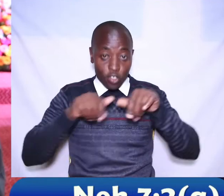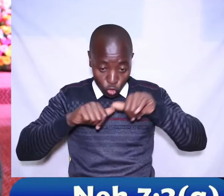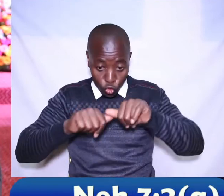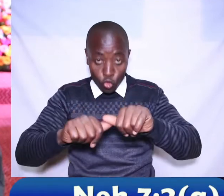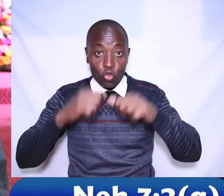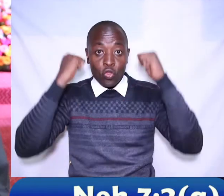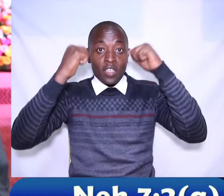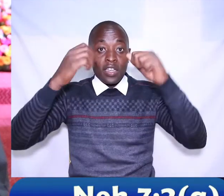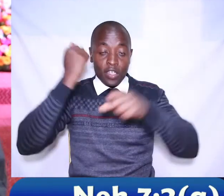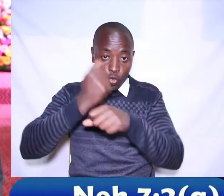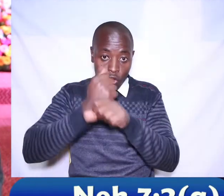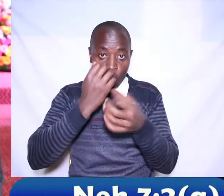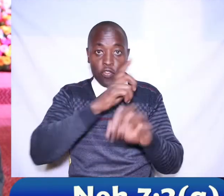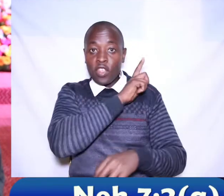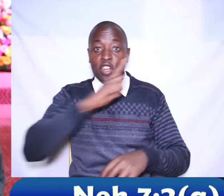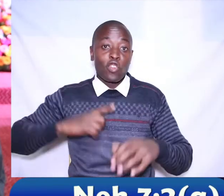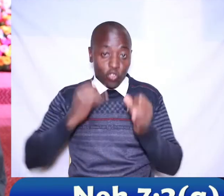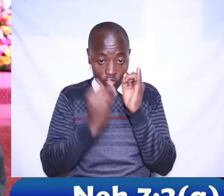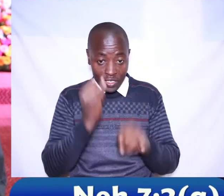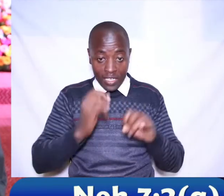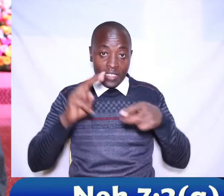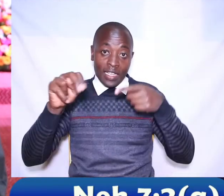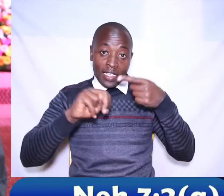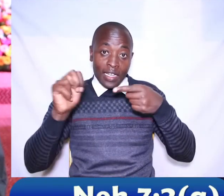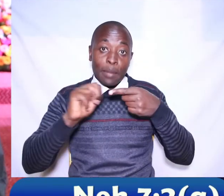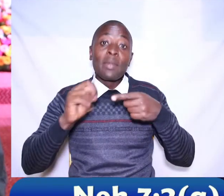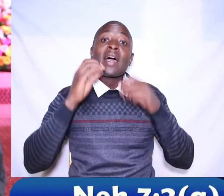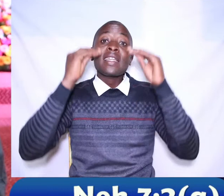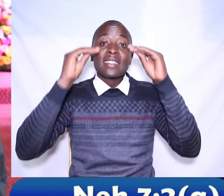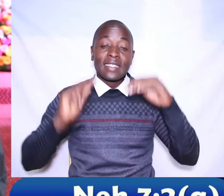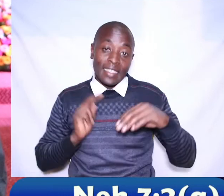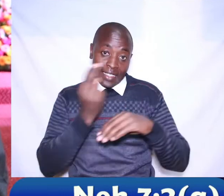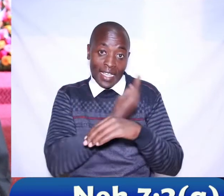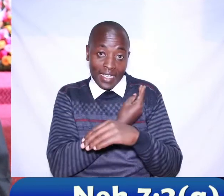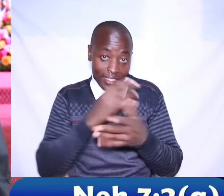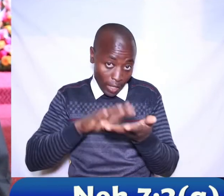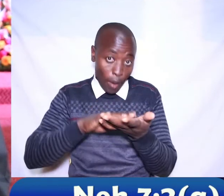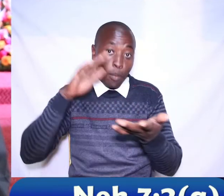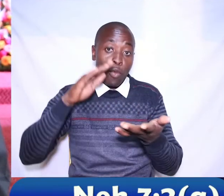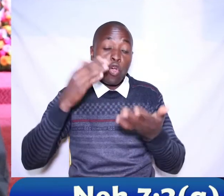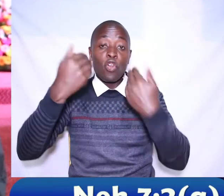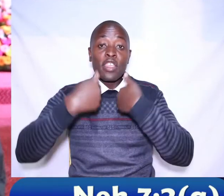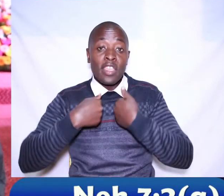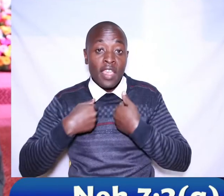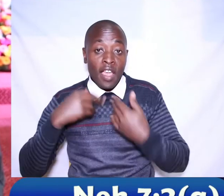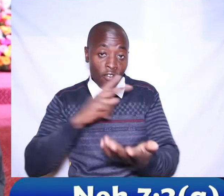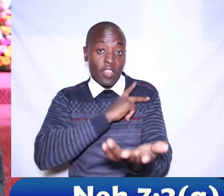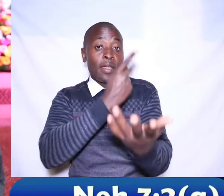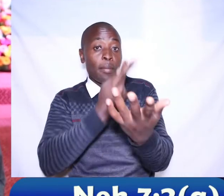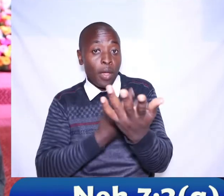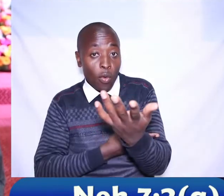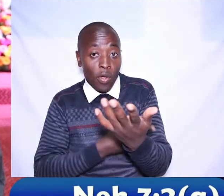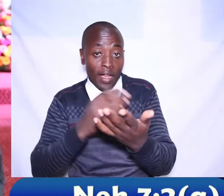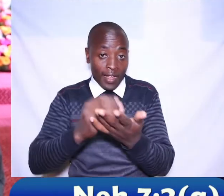continue the great work of the Lord. Just like Nehemiah teaches us that even as much as he had wielded so much power,